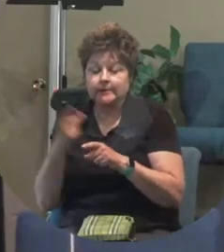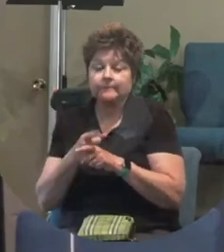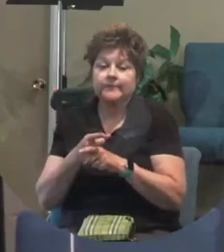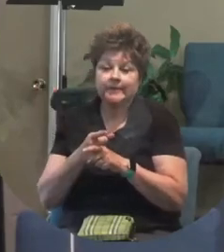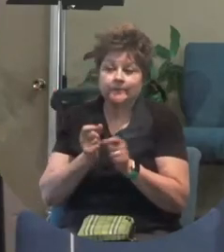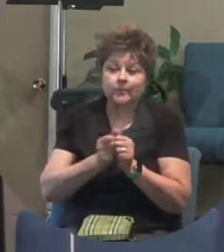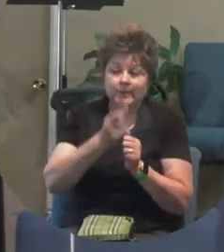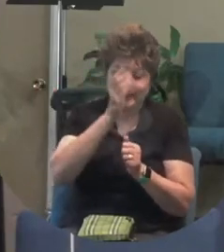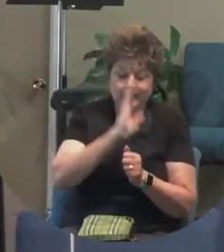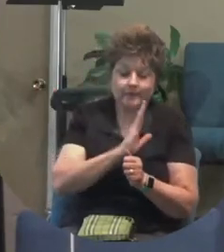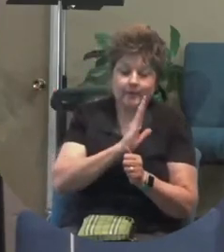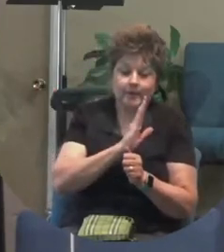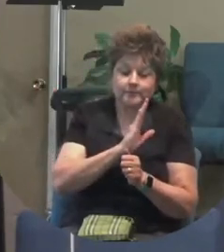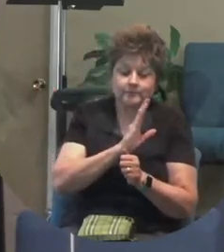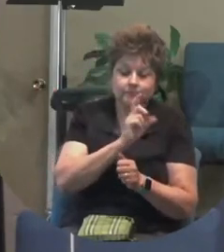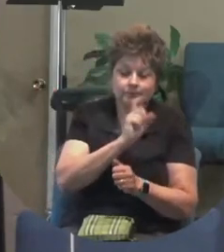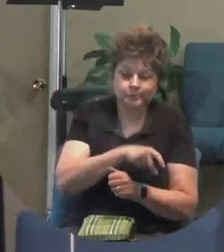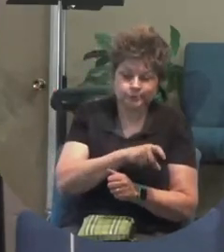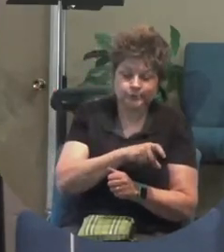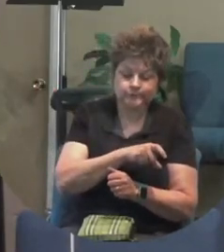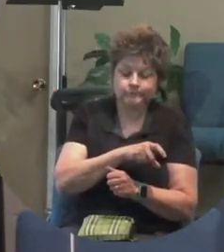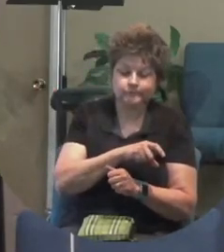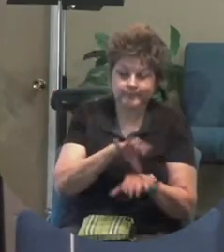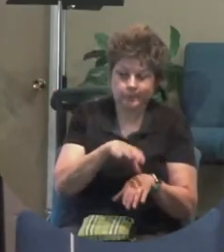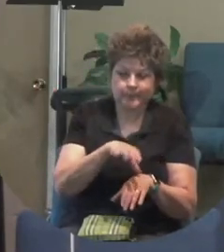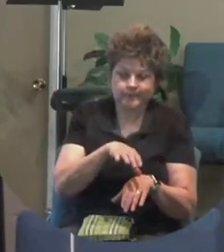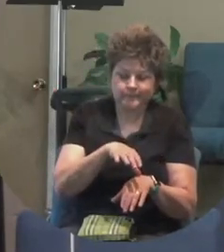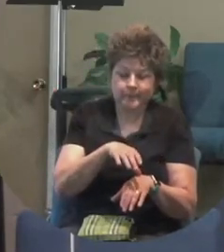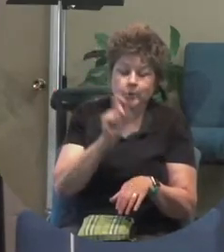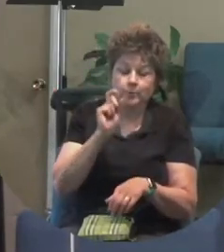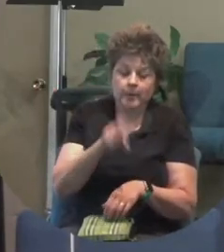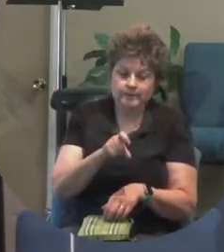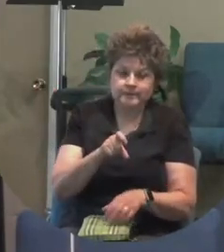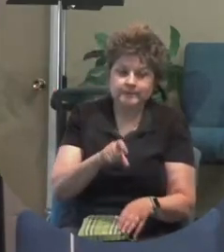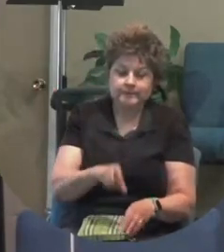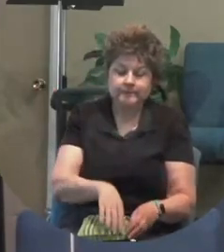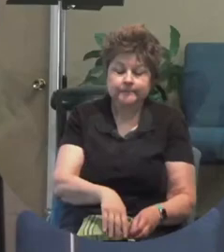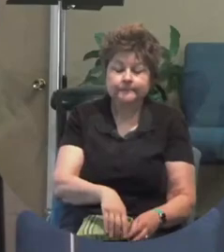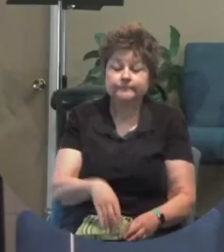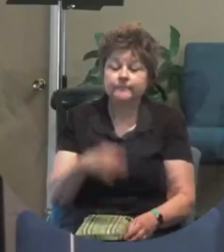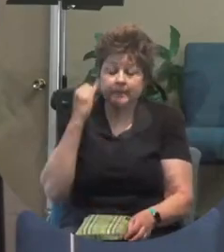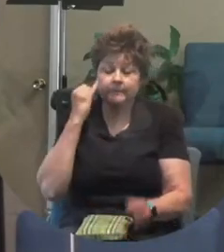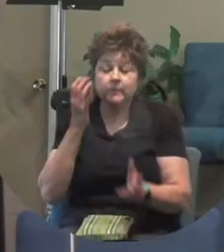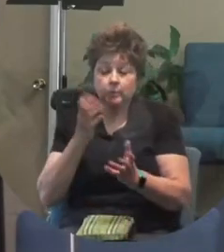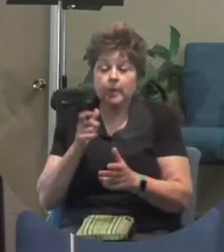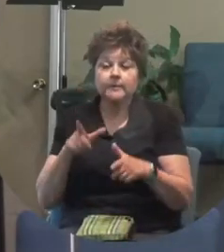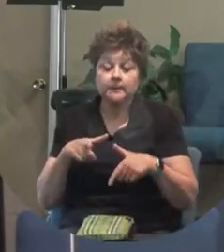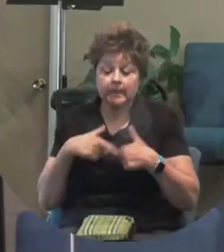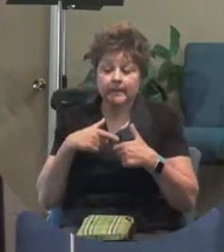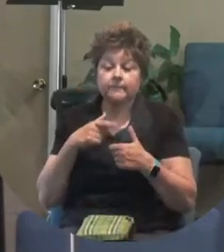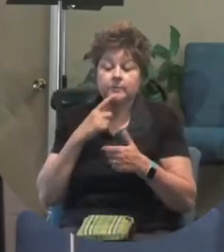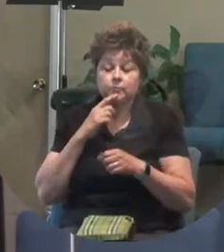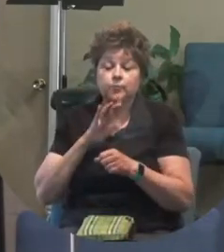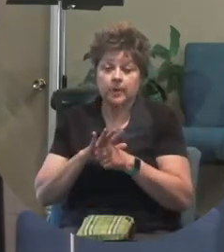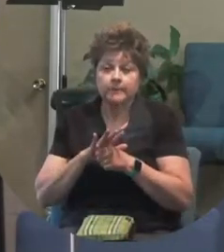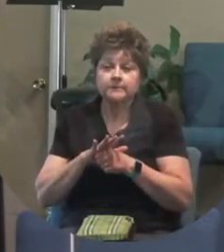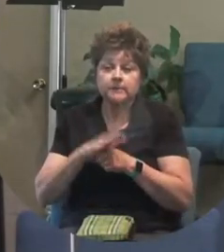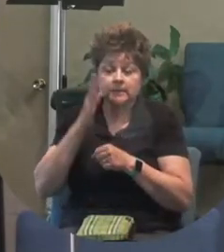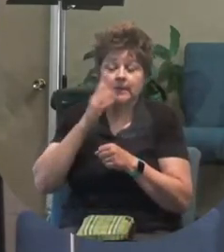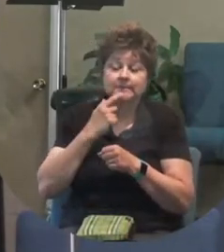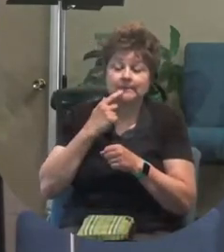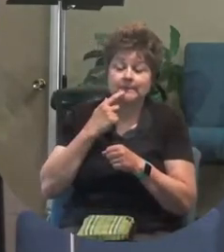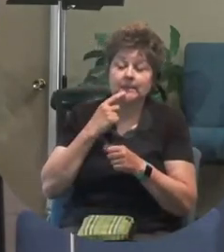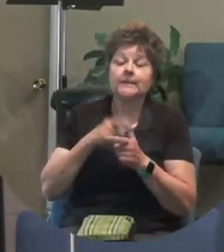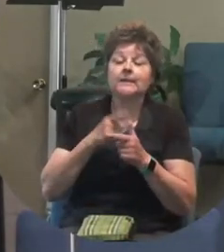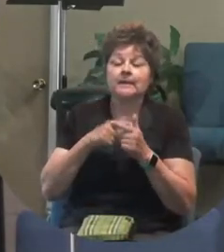God's you should. You must. If you want the life that I promise you, God says, then you've got to trust